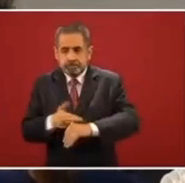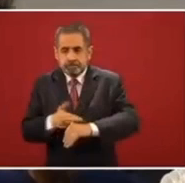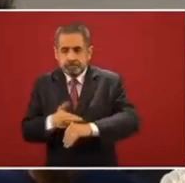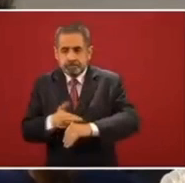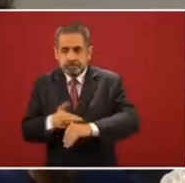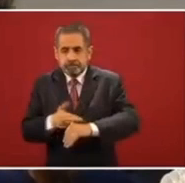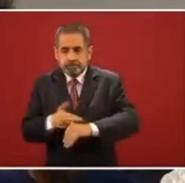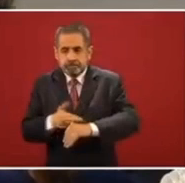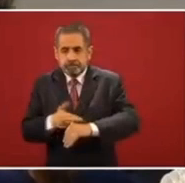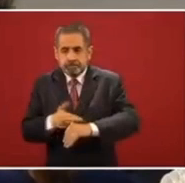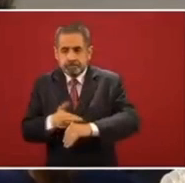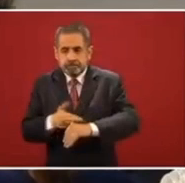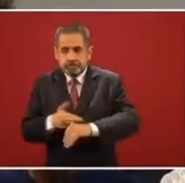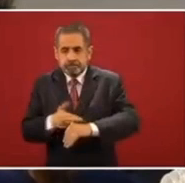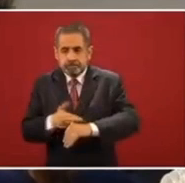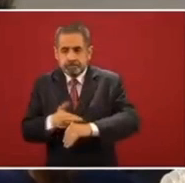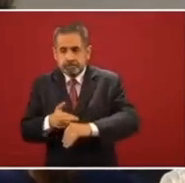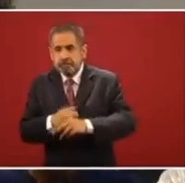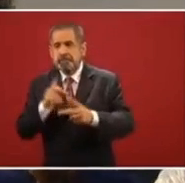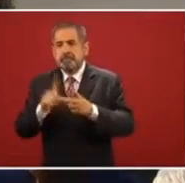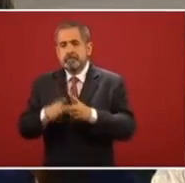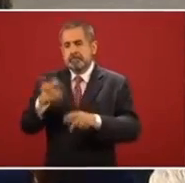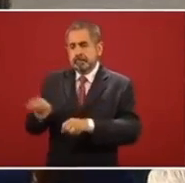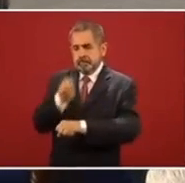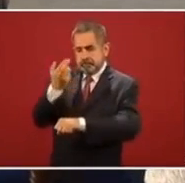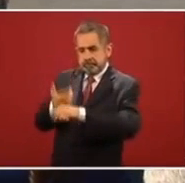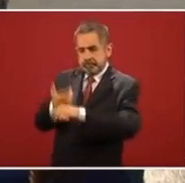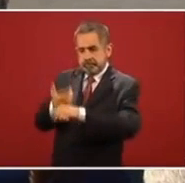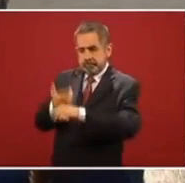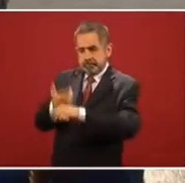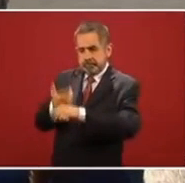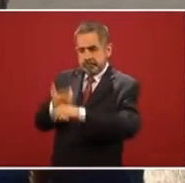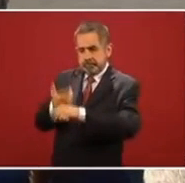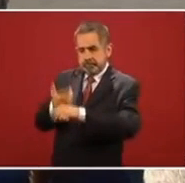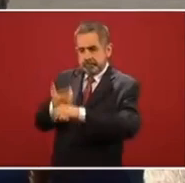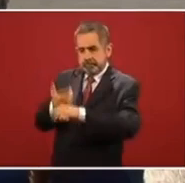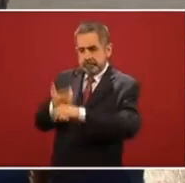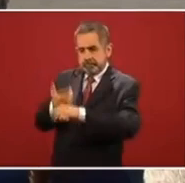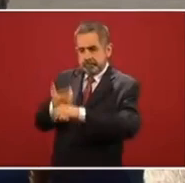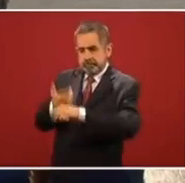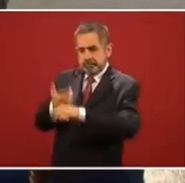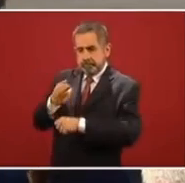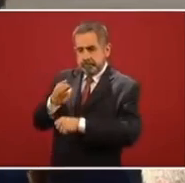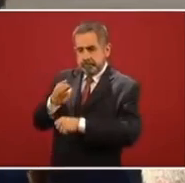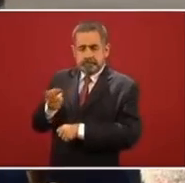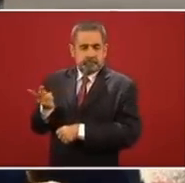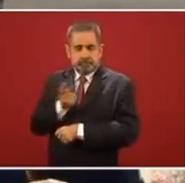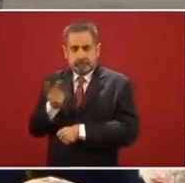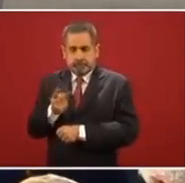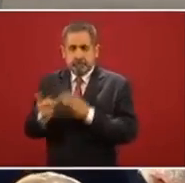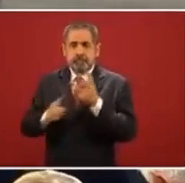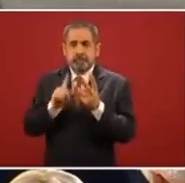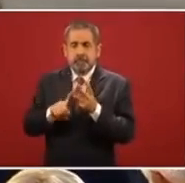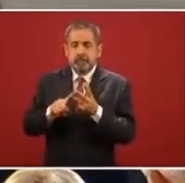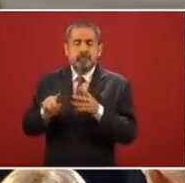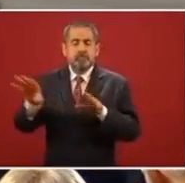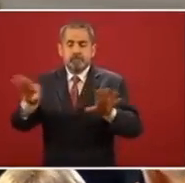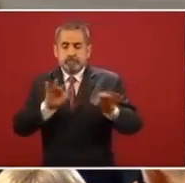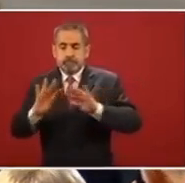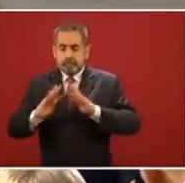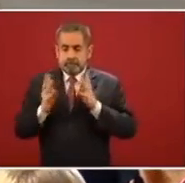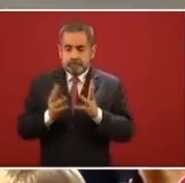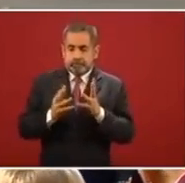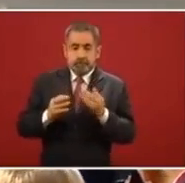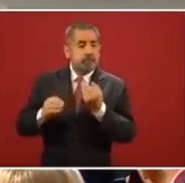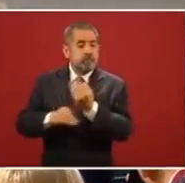it on its routine matters? secretario de Salud. The Secretary of Health. ¿Quién lo compone?